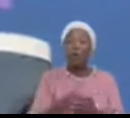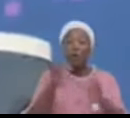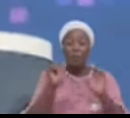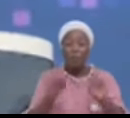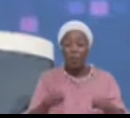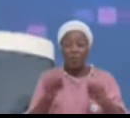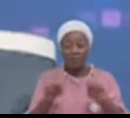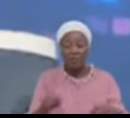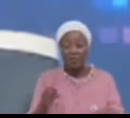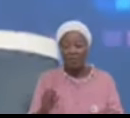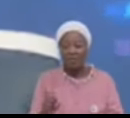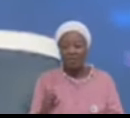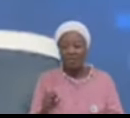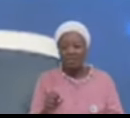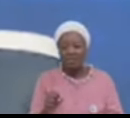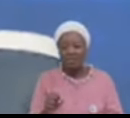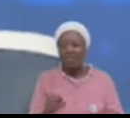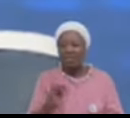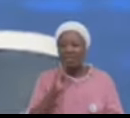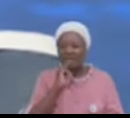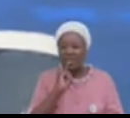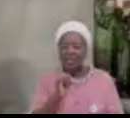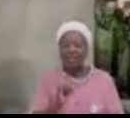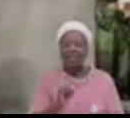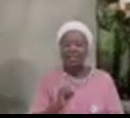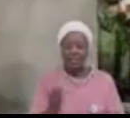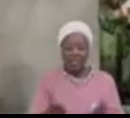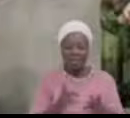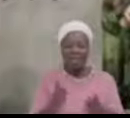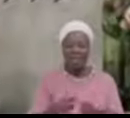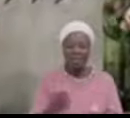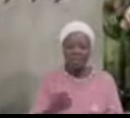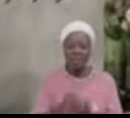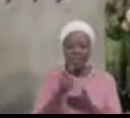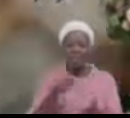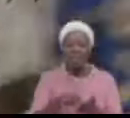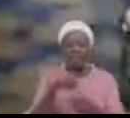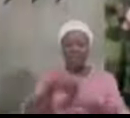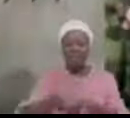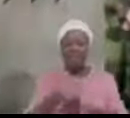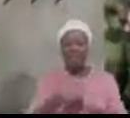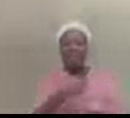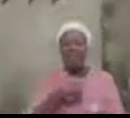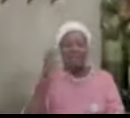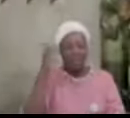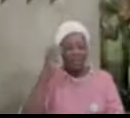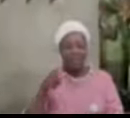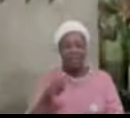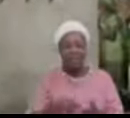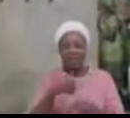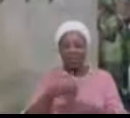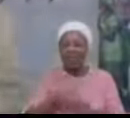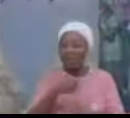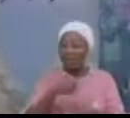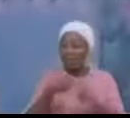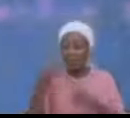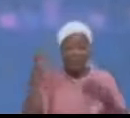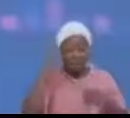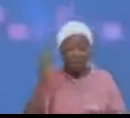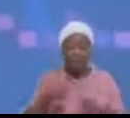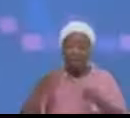possibilities is attending to you tonight. And when you hear the final